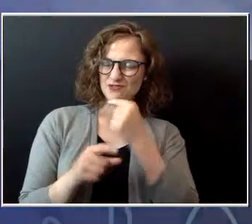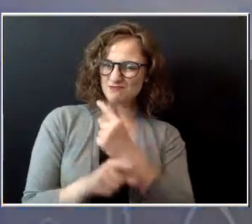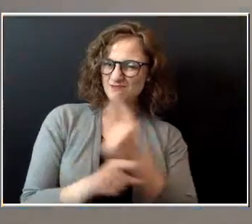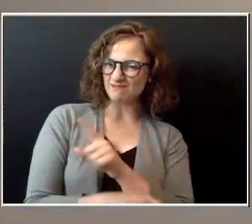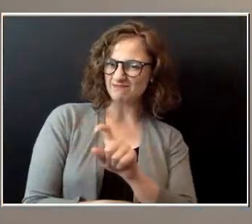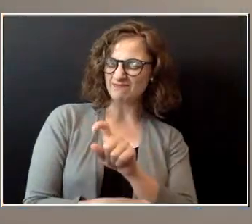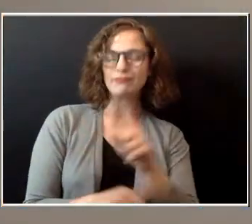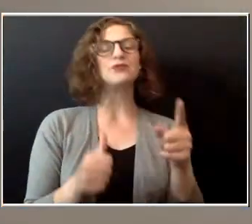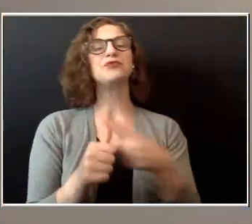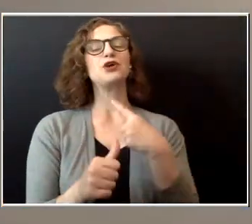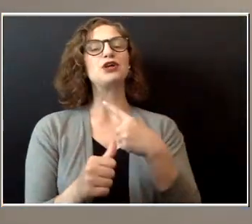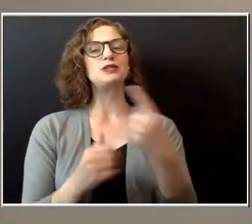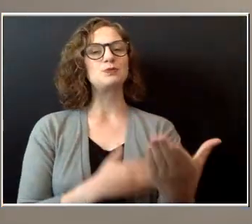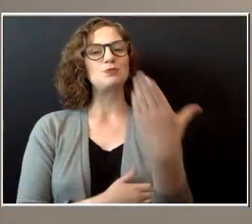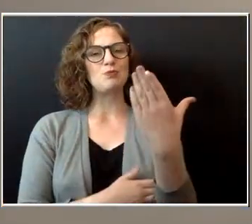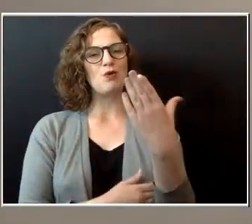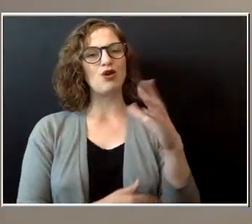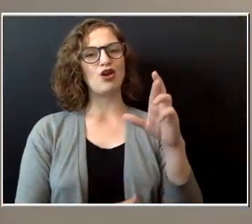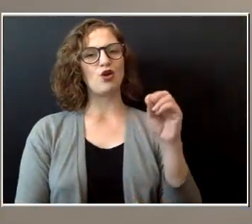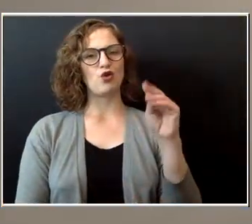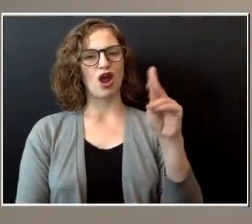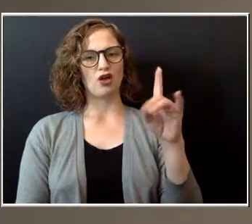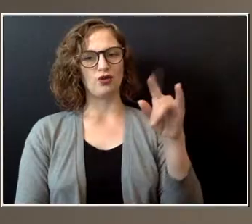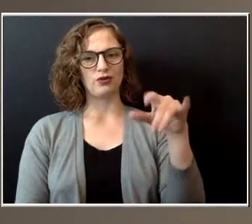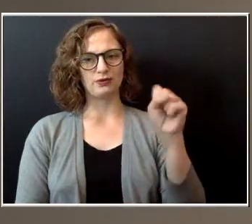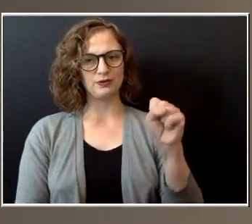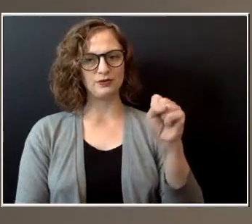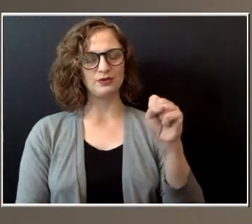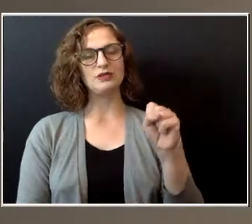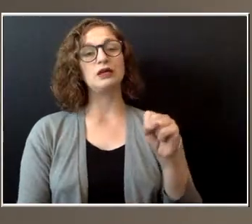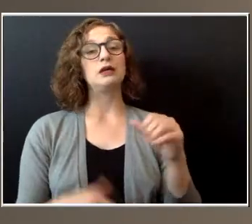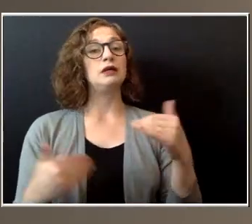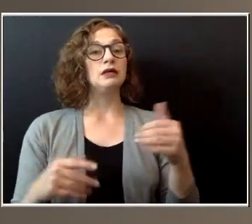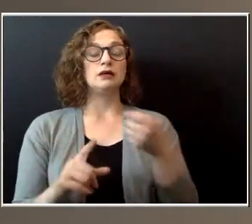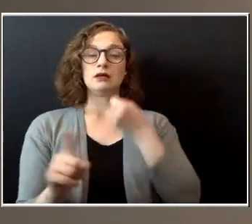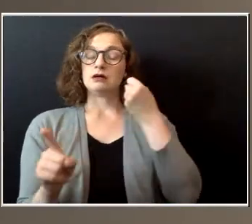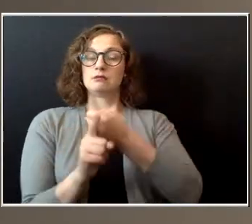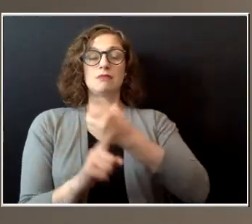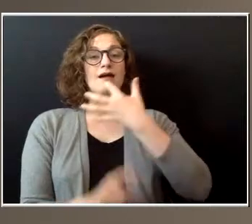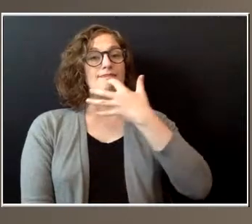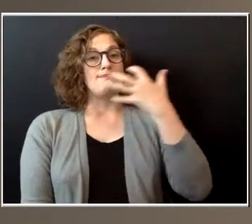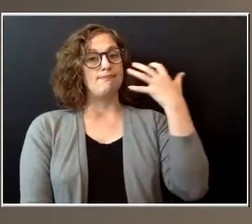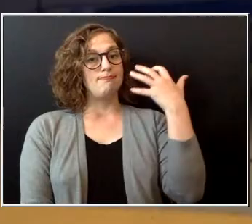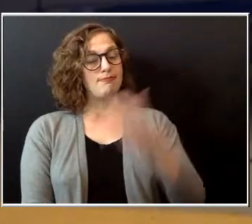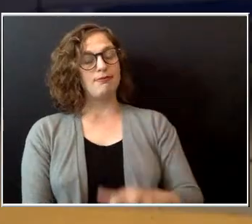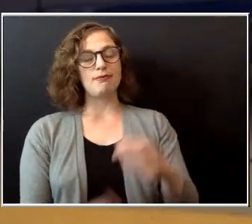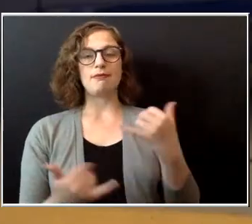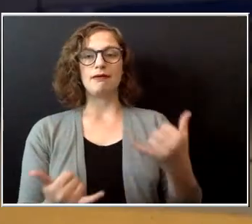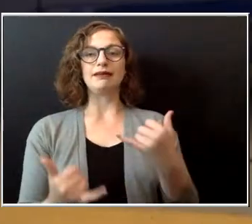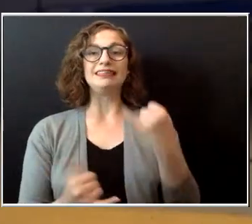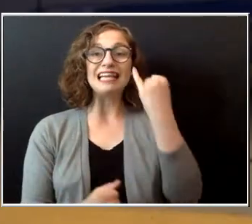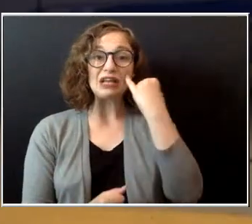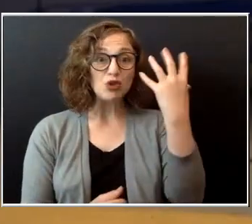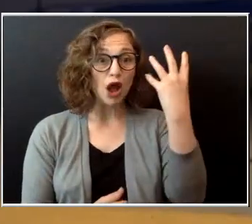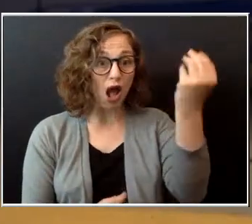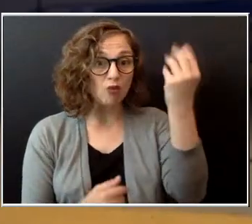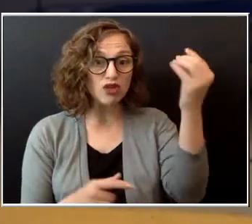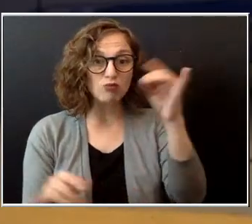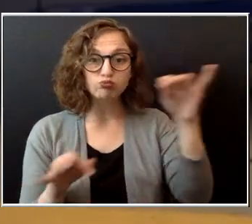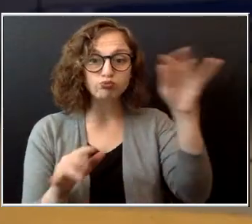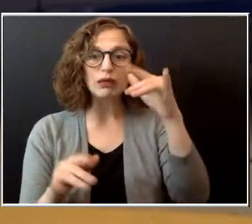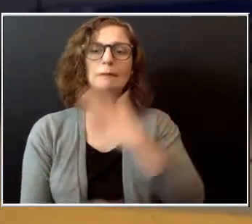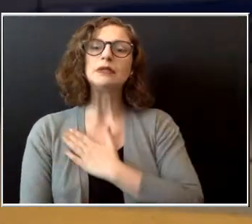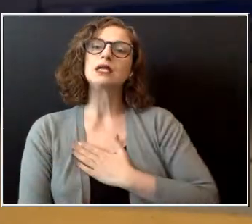The summer heat wave is here. If you're spending time outside, please stay hydrated. One of my patients got admitted yesterday